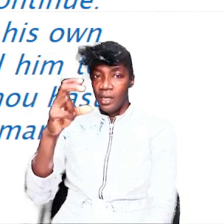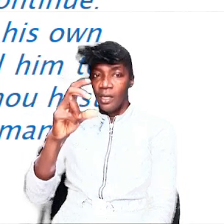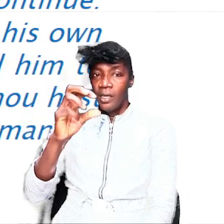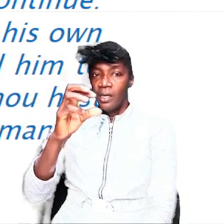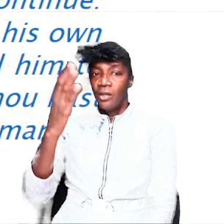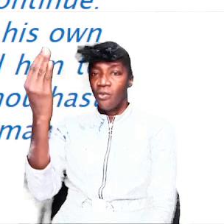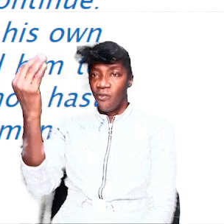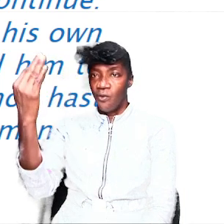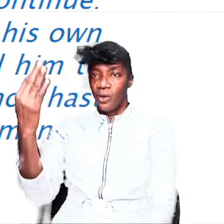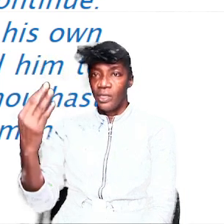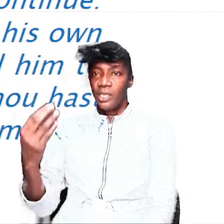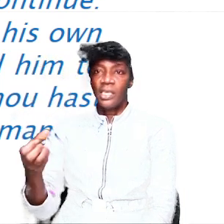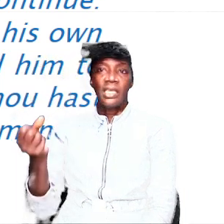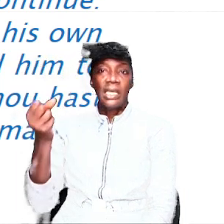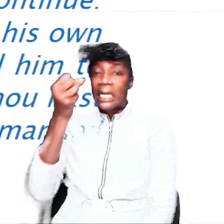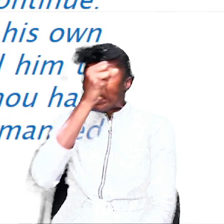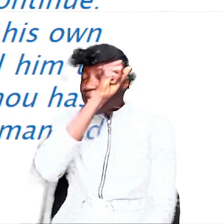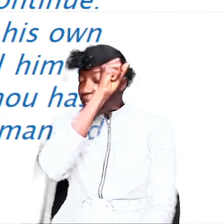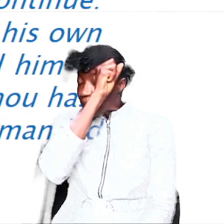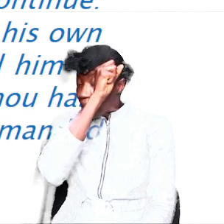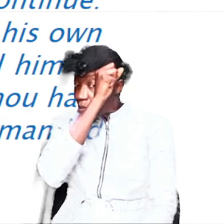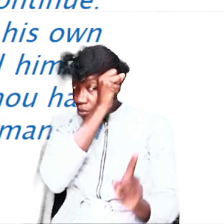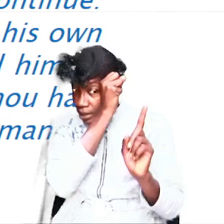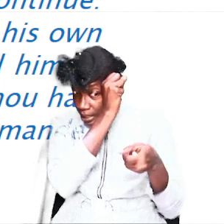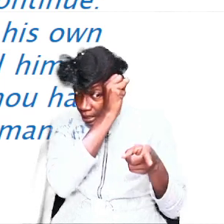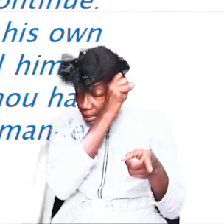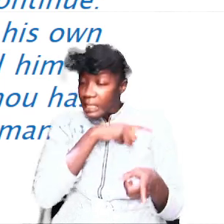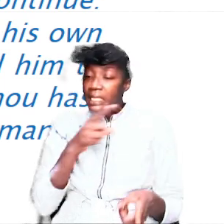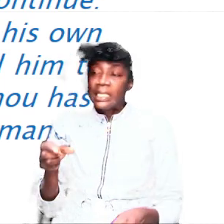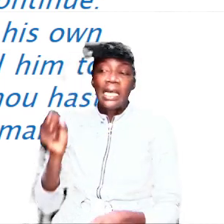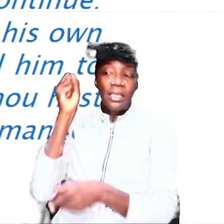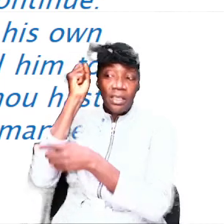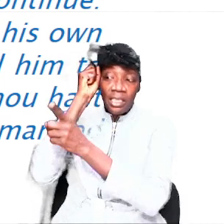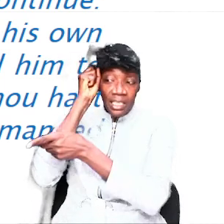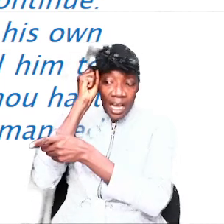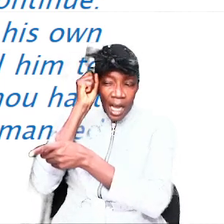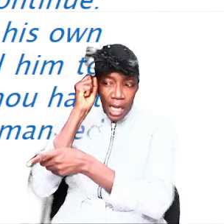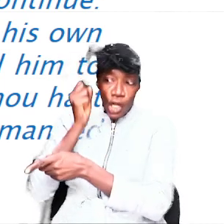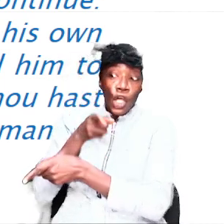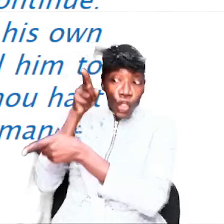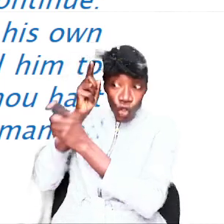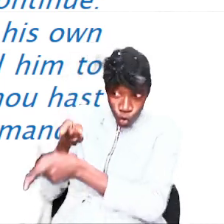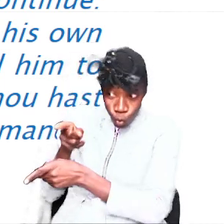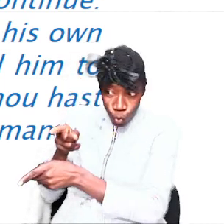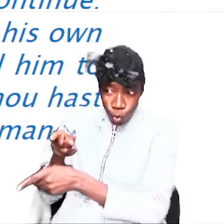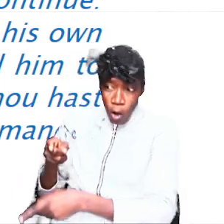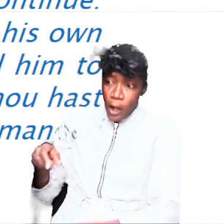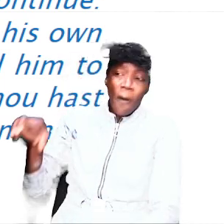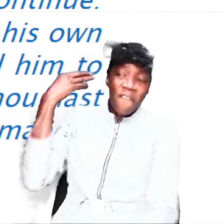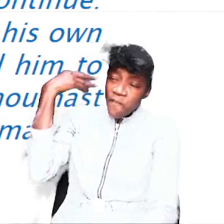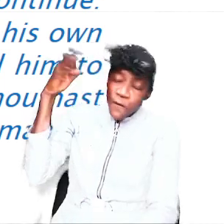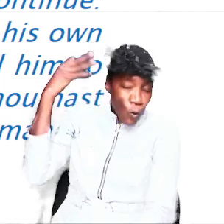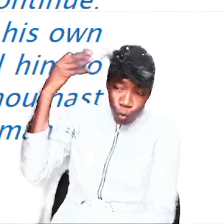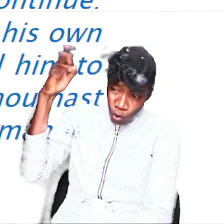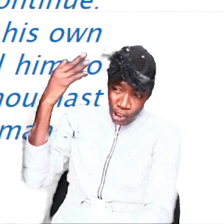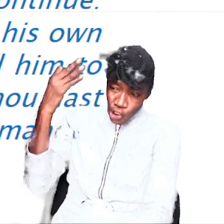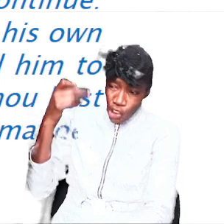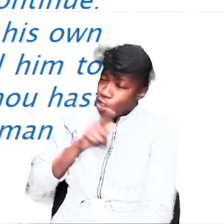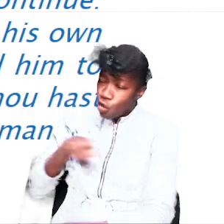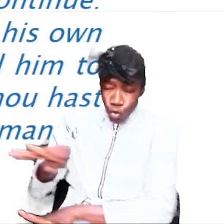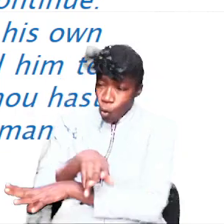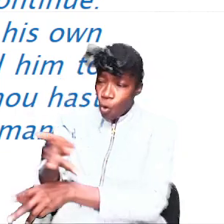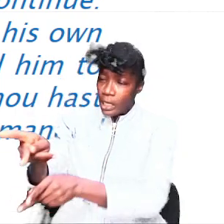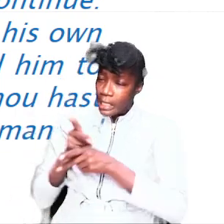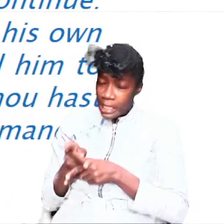13 to 14. And Samuel said to Saul, thou hast done foolishly. Thou hast not kept